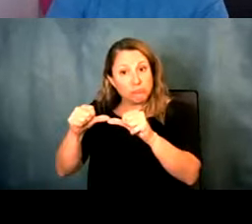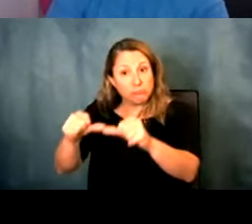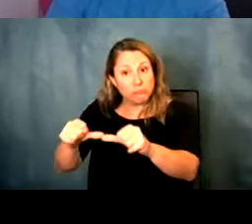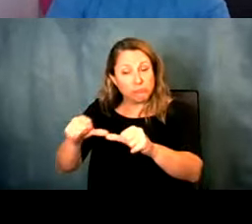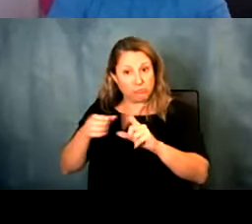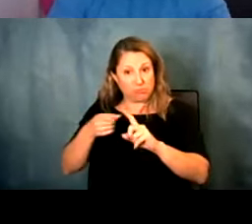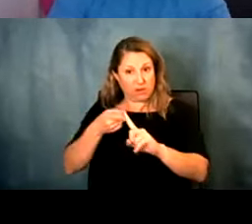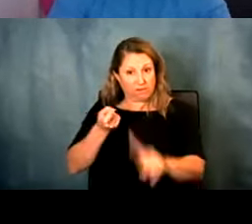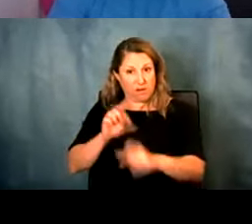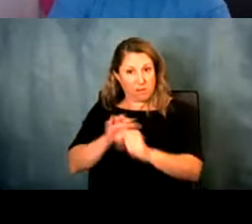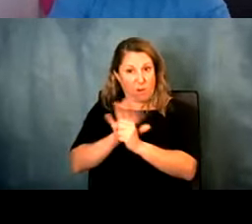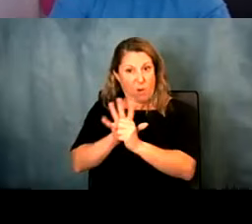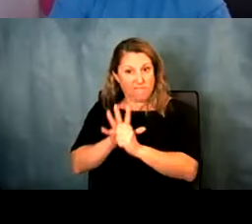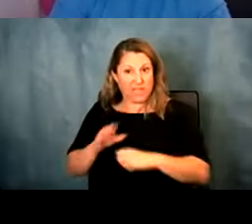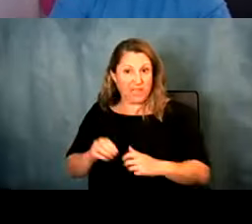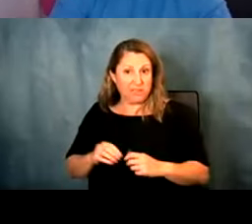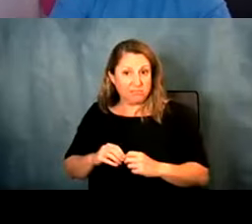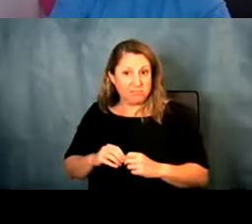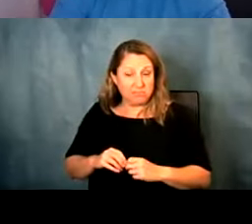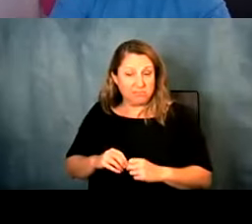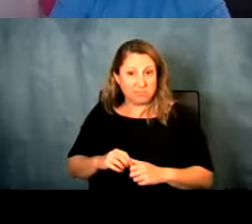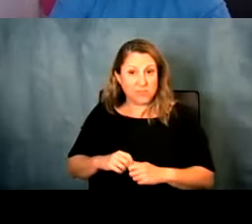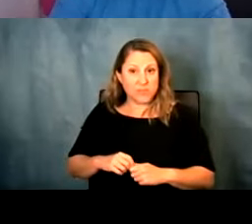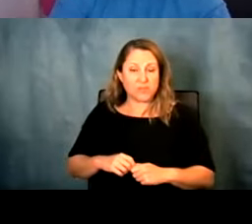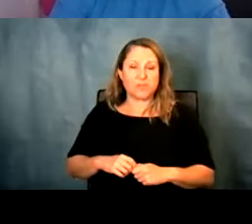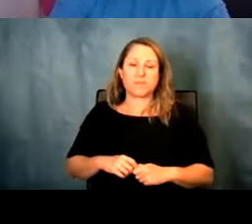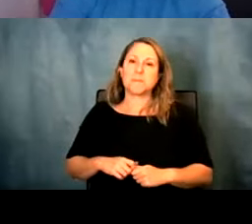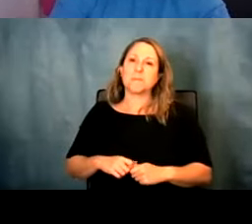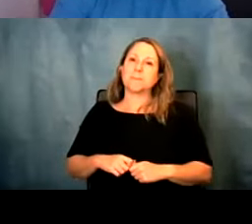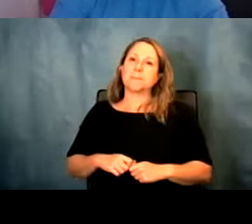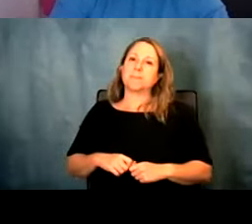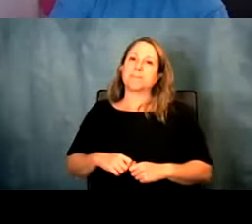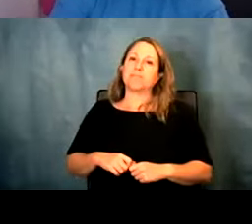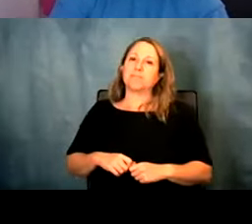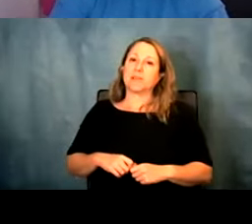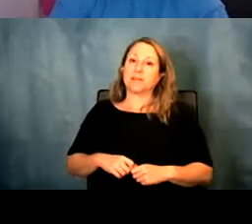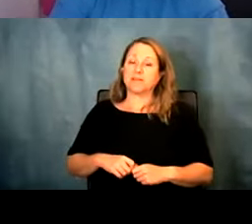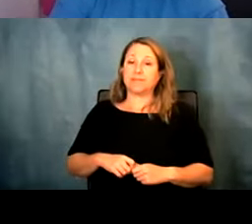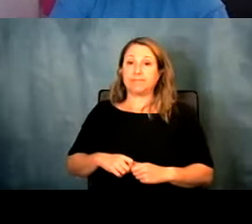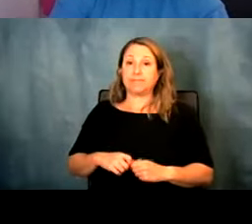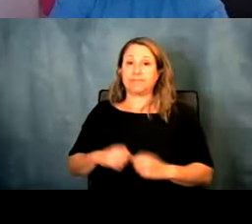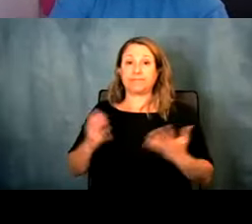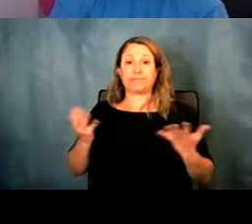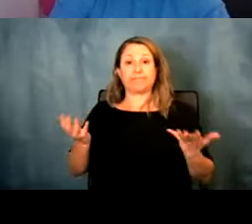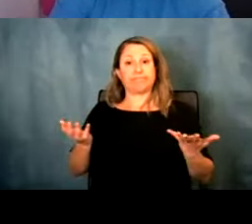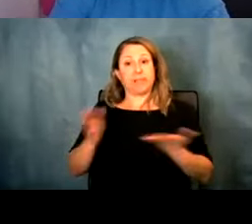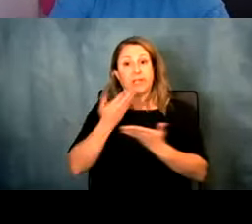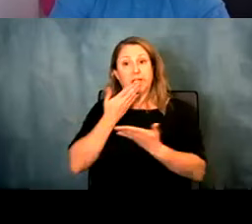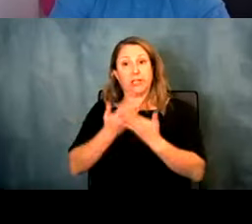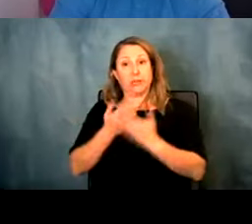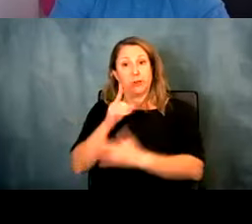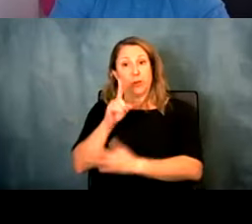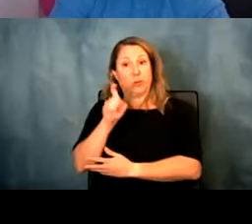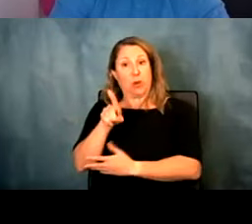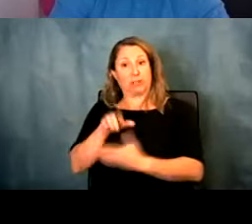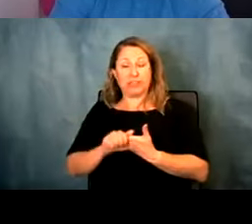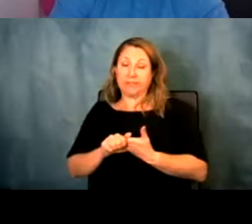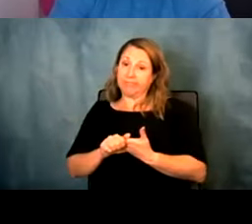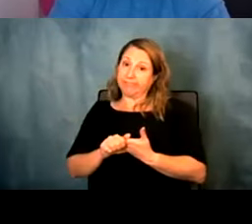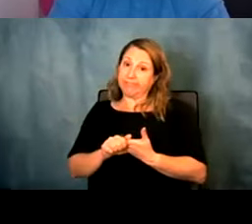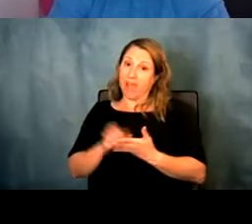aren't being discussed? It's such a good question, you know, and I'll be honest, maybe this is perhaps the most frustrating thing